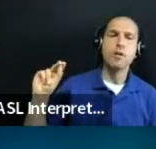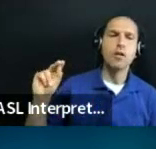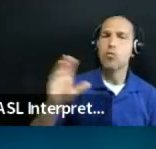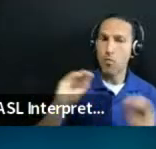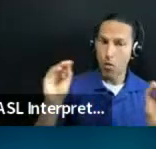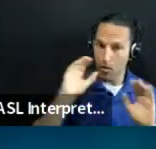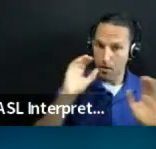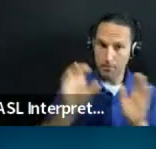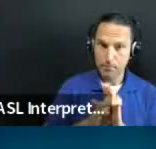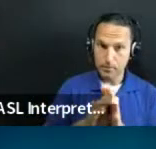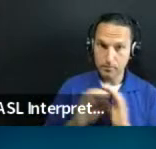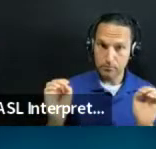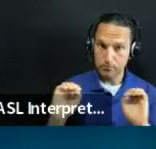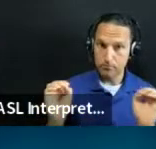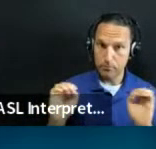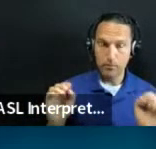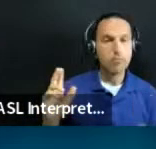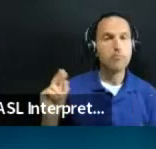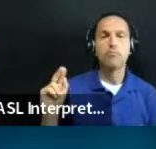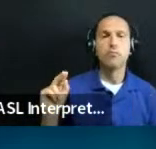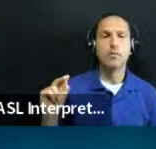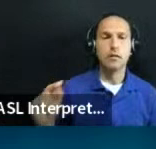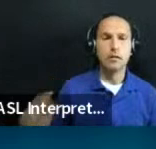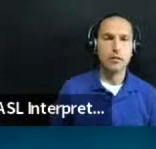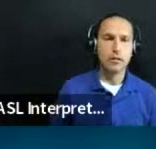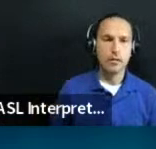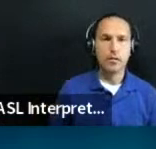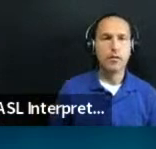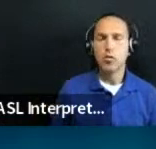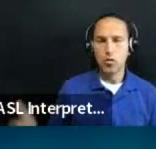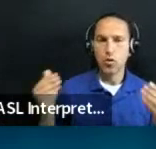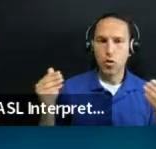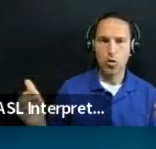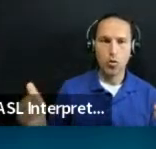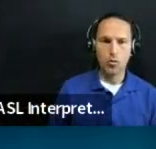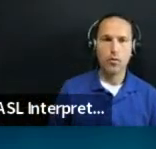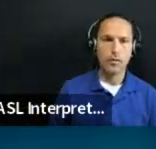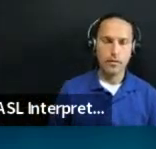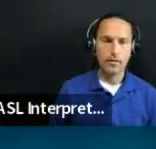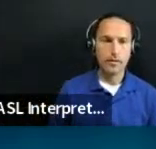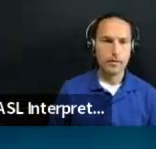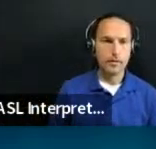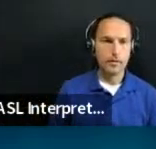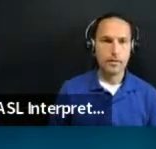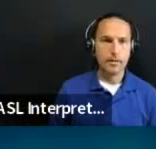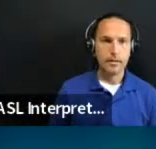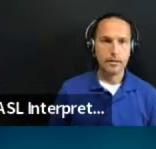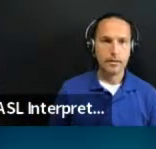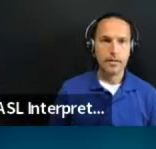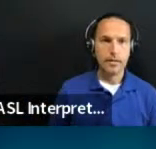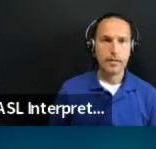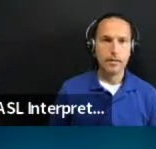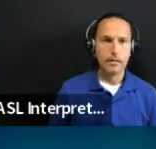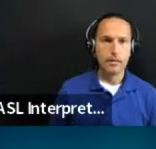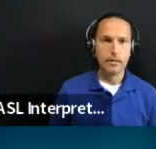right? No. Okay, I'll just go for it. Yeah. All right.